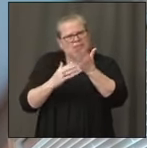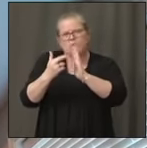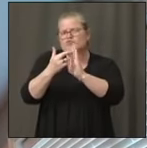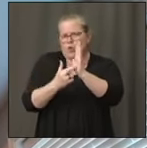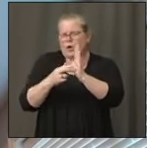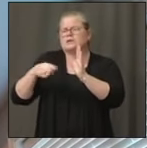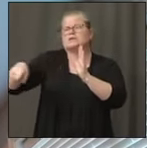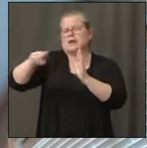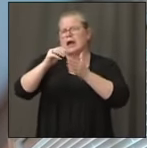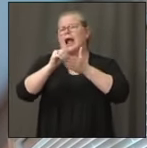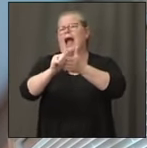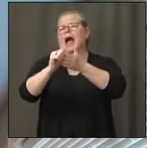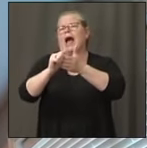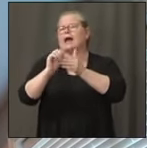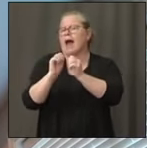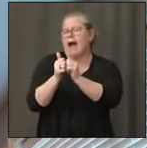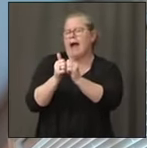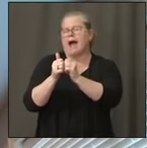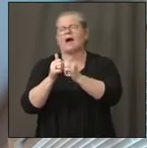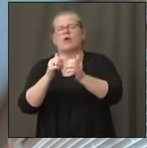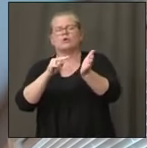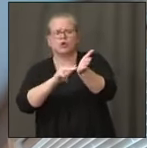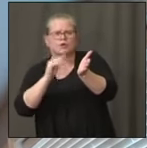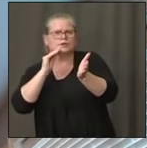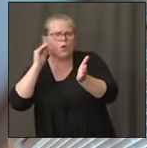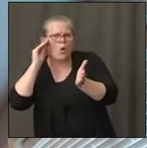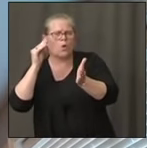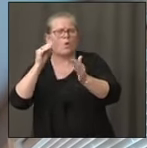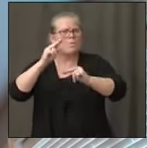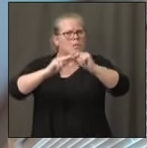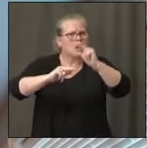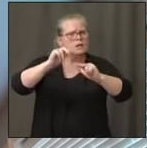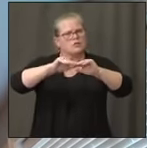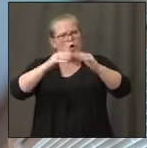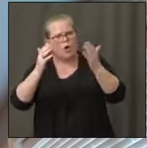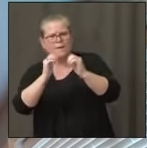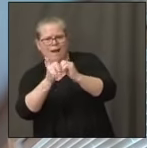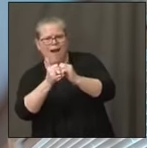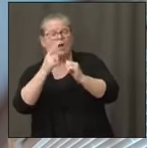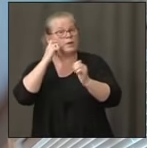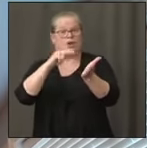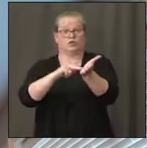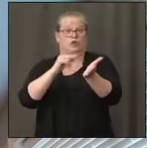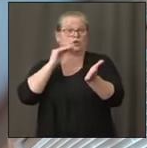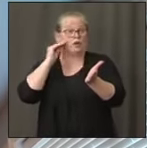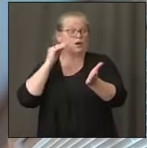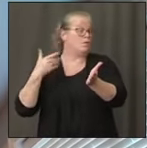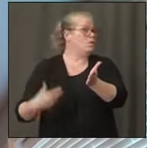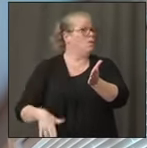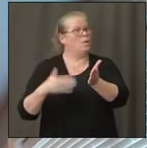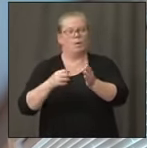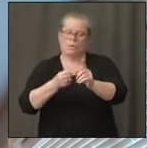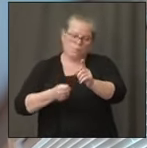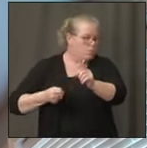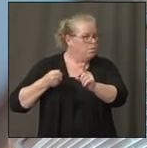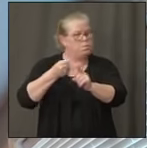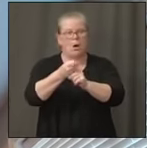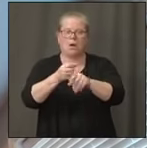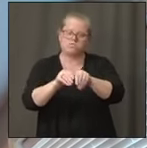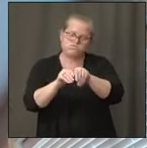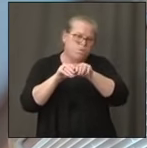as this was the segment of our health care industry that was obviously the most hard hit by COVID. We want to be very, very careful,